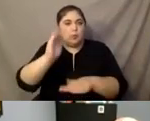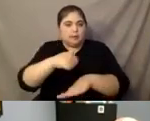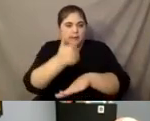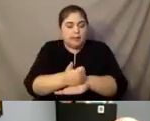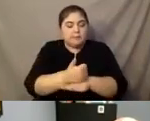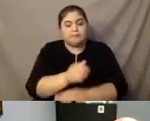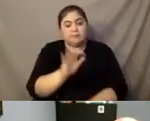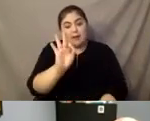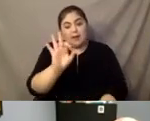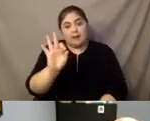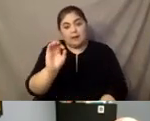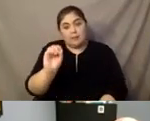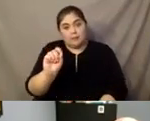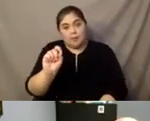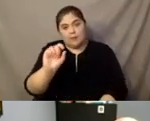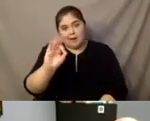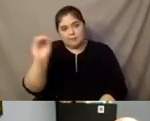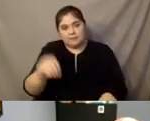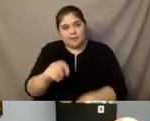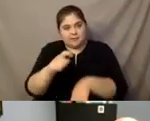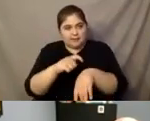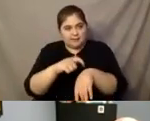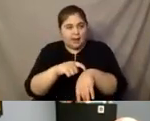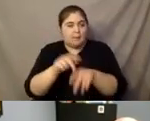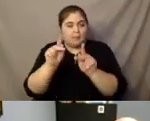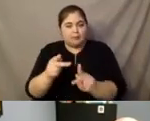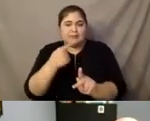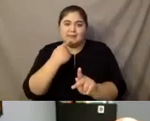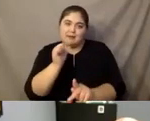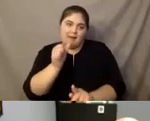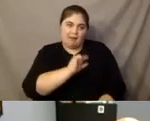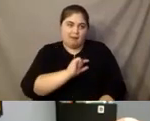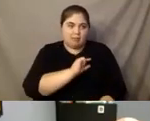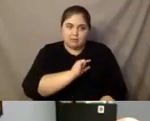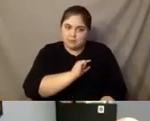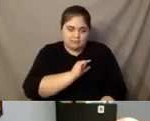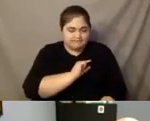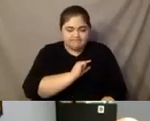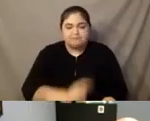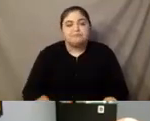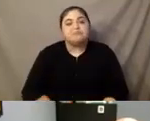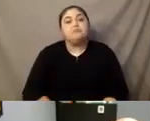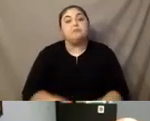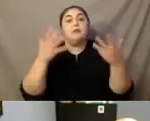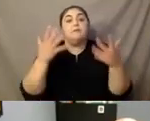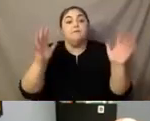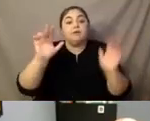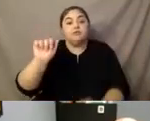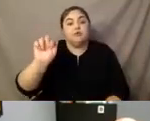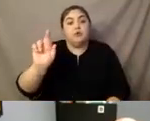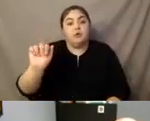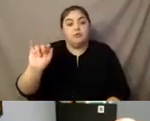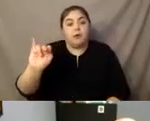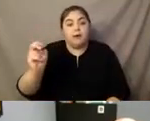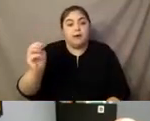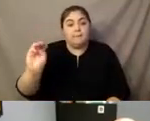a defendant pleads not guilty at an arraignment. After arraignment, if it's a